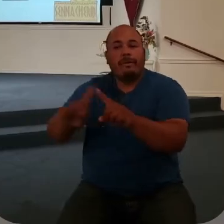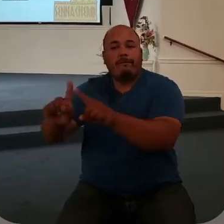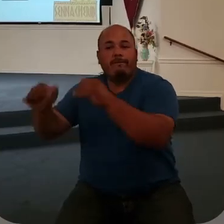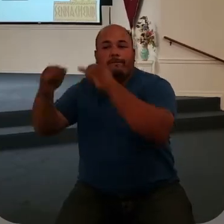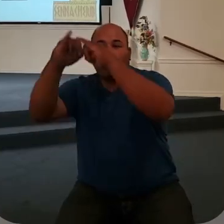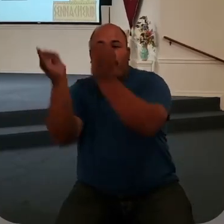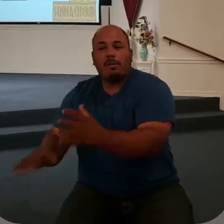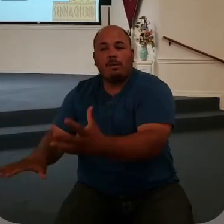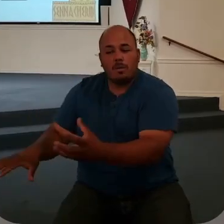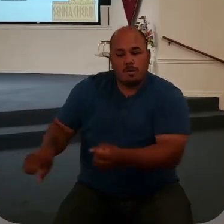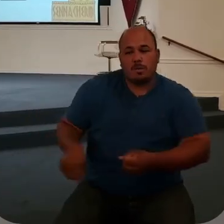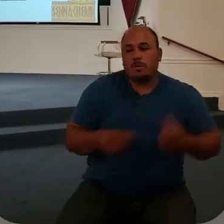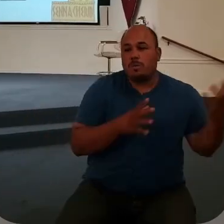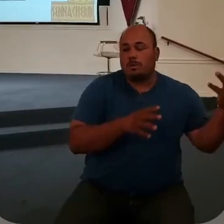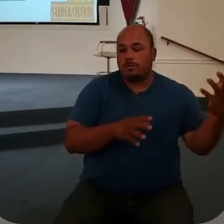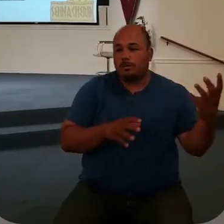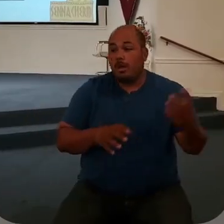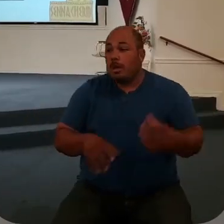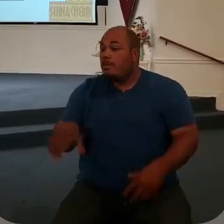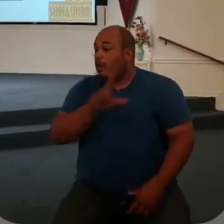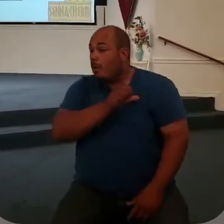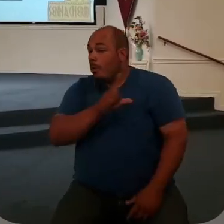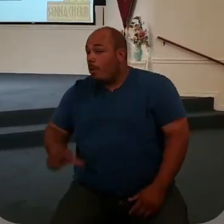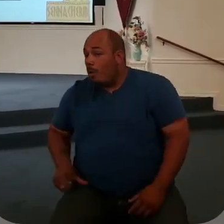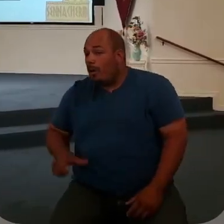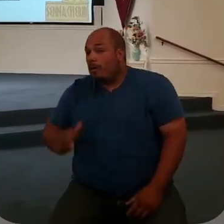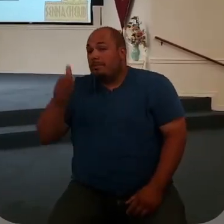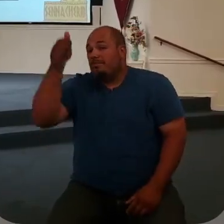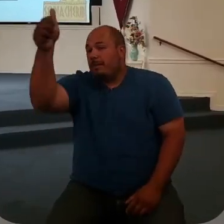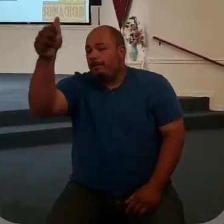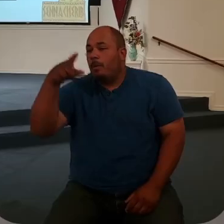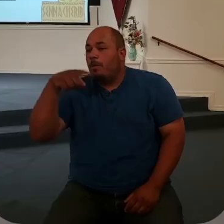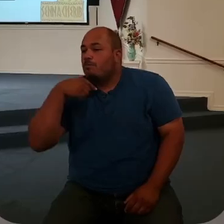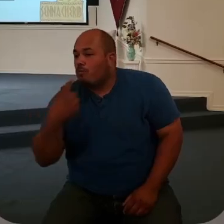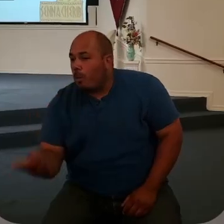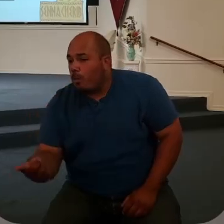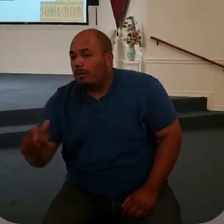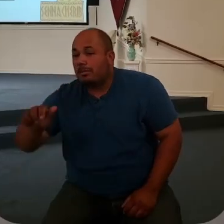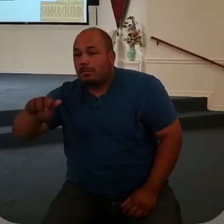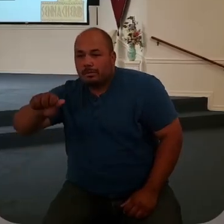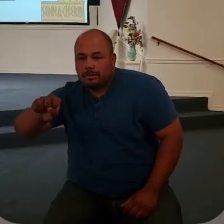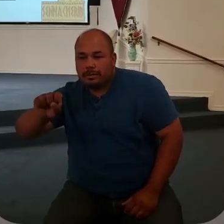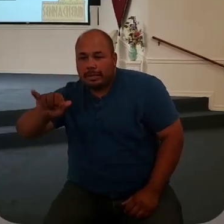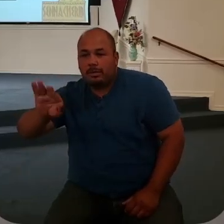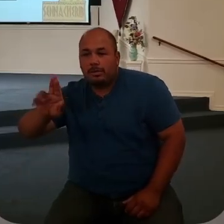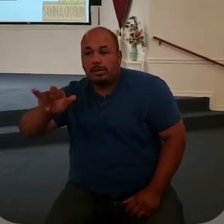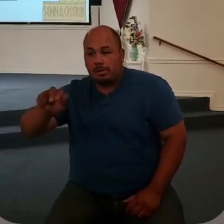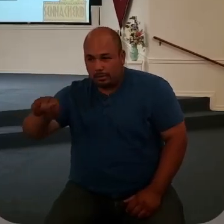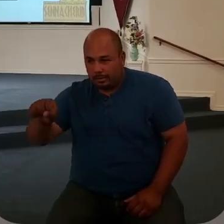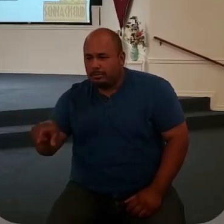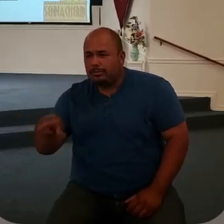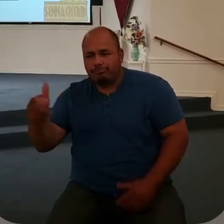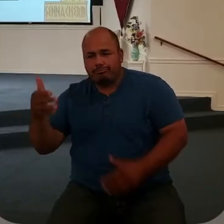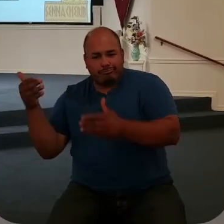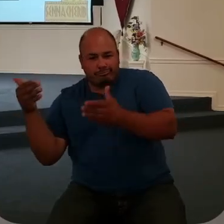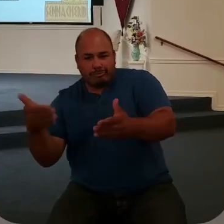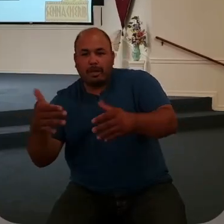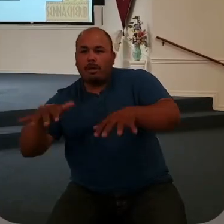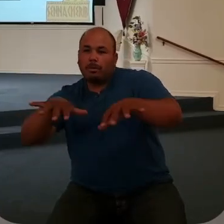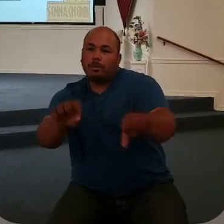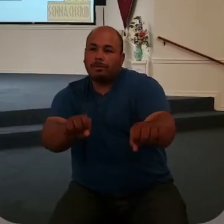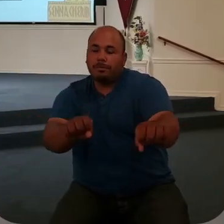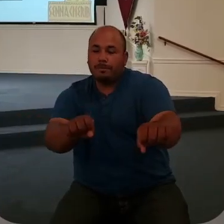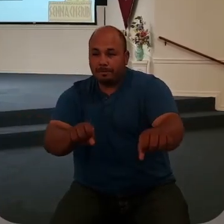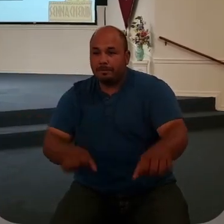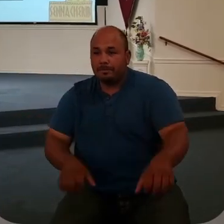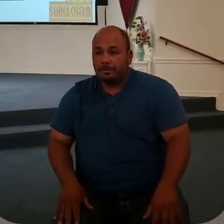he says, the Lord himself told the Assyrians to come destroy Judah. Just to add pressure, the commander